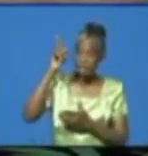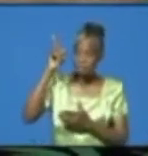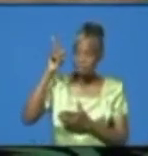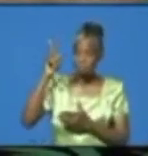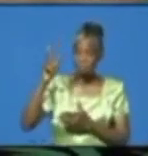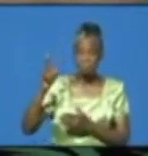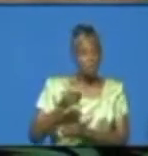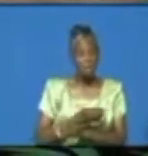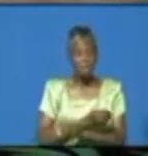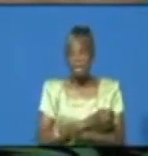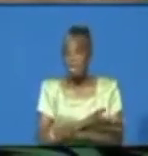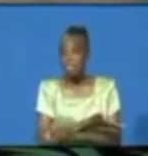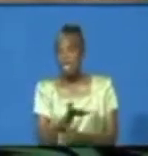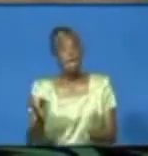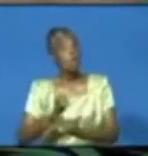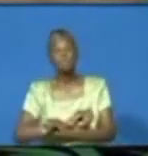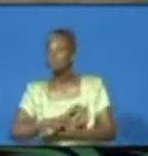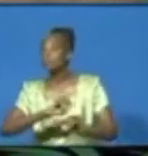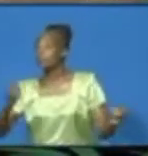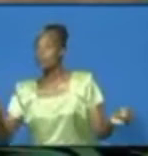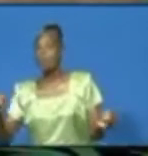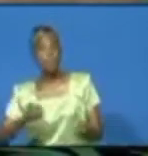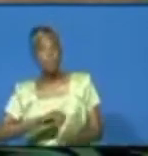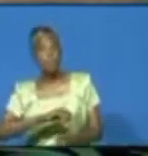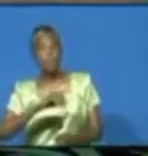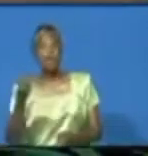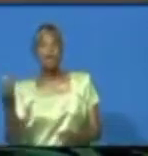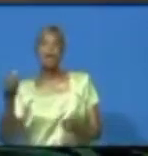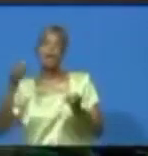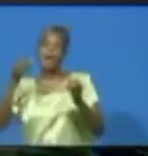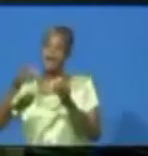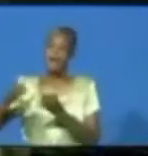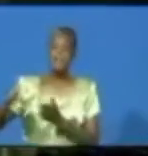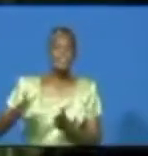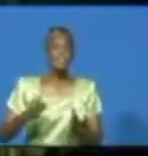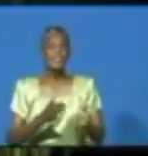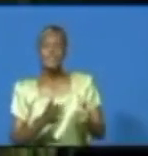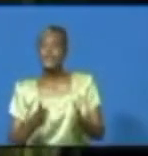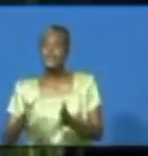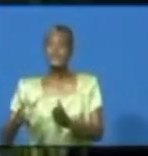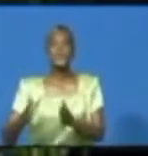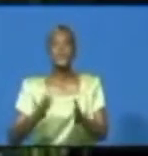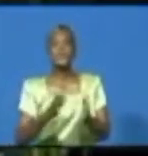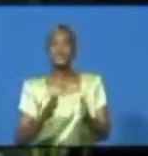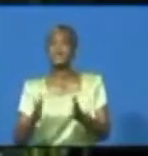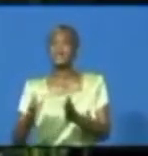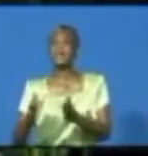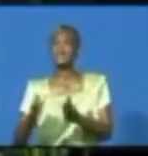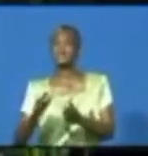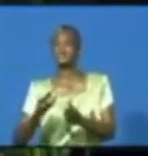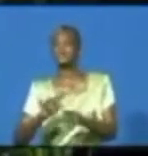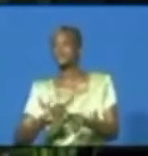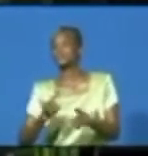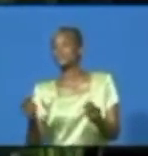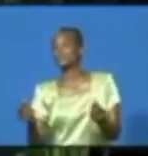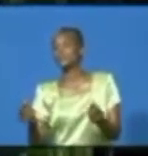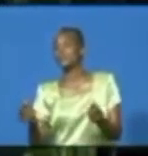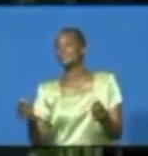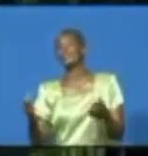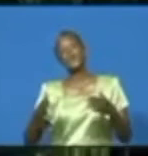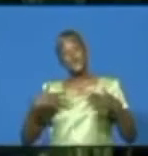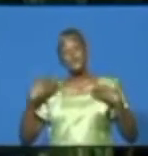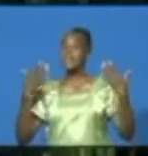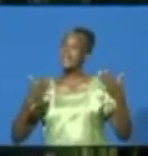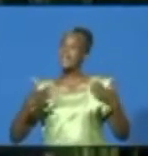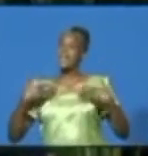from a poisonous fountain, but the pure truth, purified truth of God's